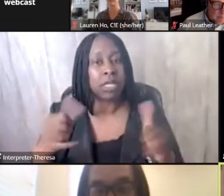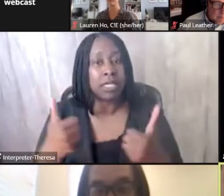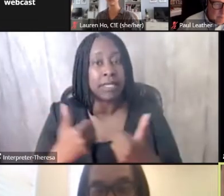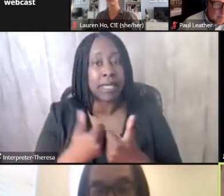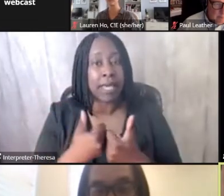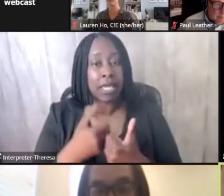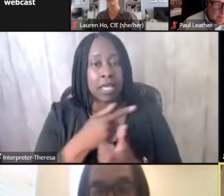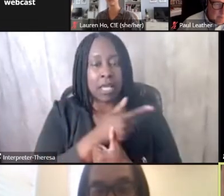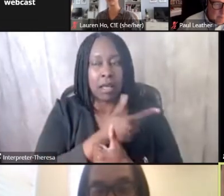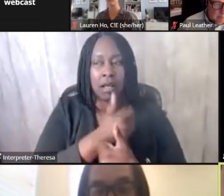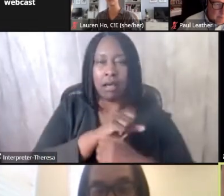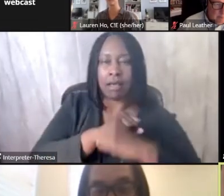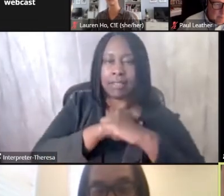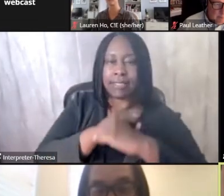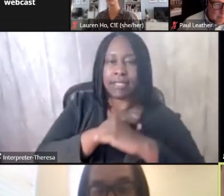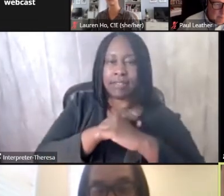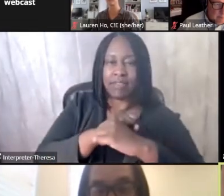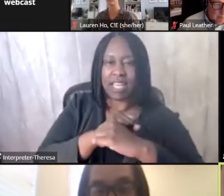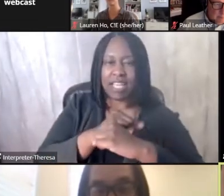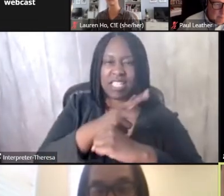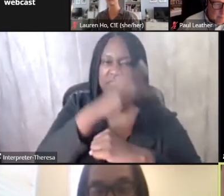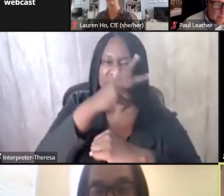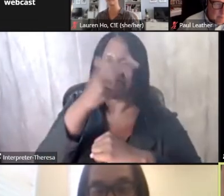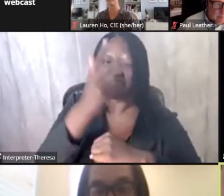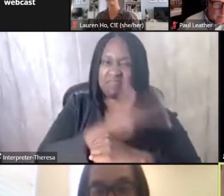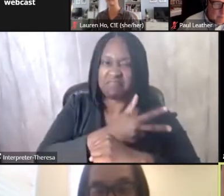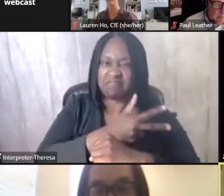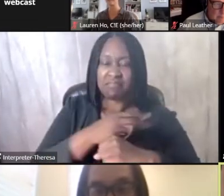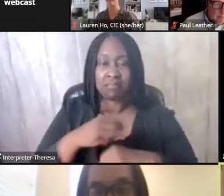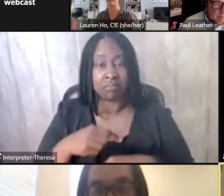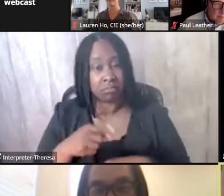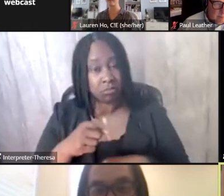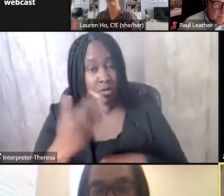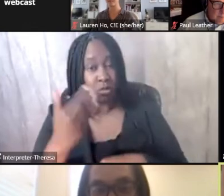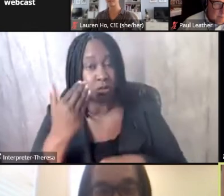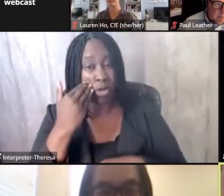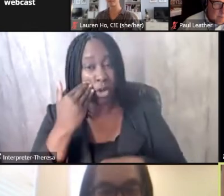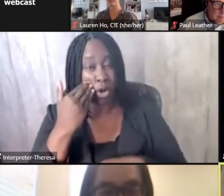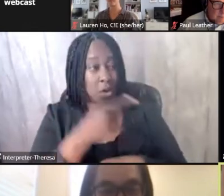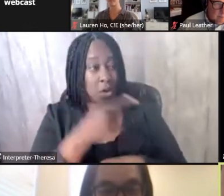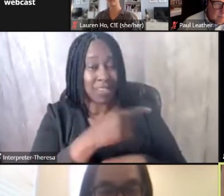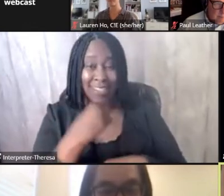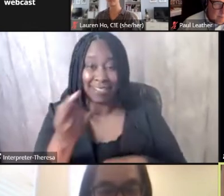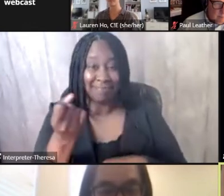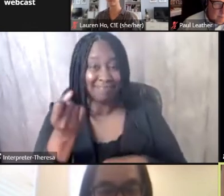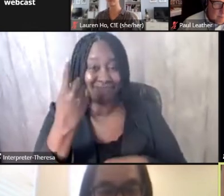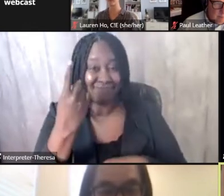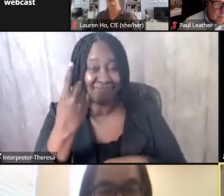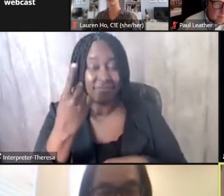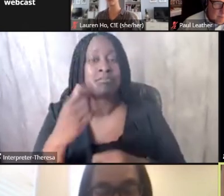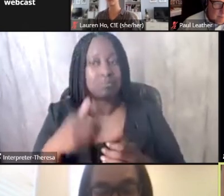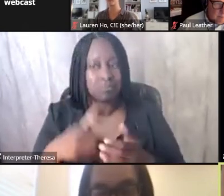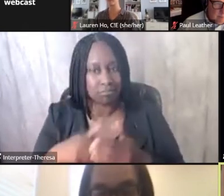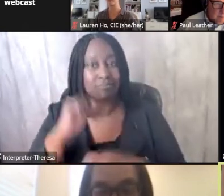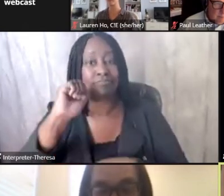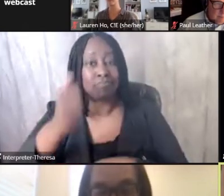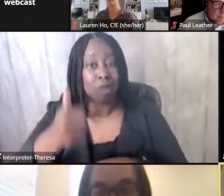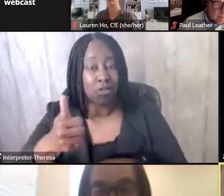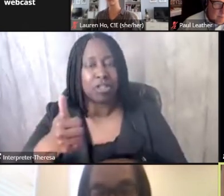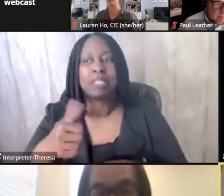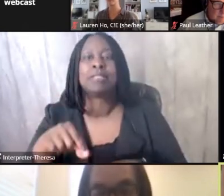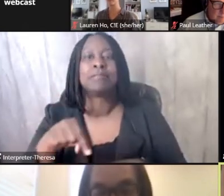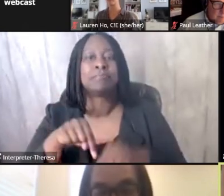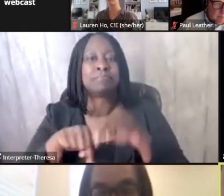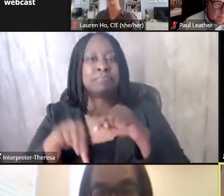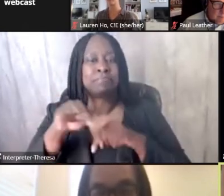whatever that you're calling out really stinks in that game, that they didn't get it, right? So you go back the next day in practice and you